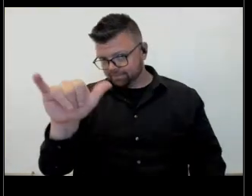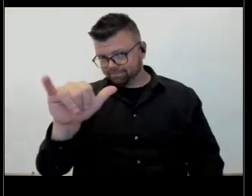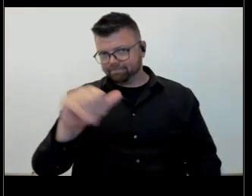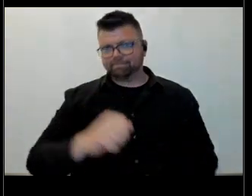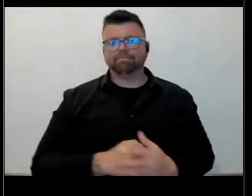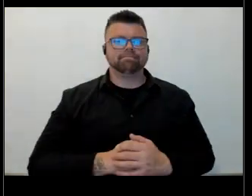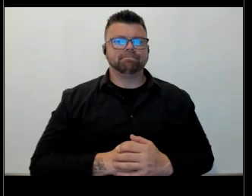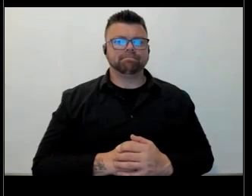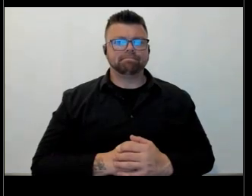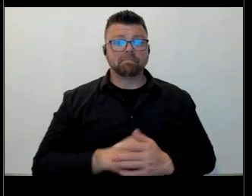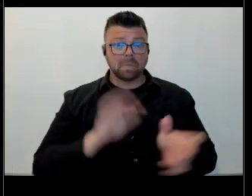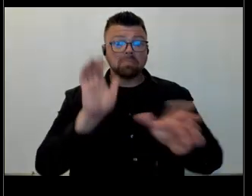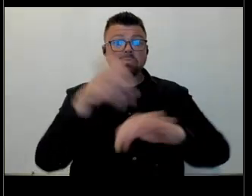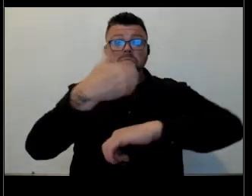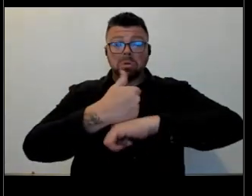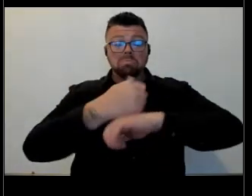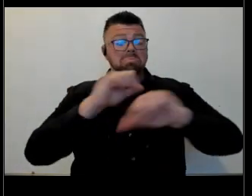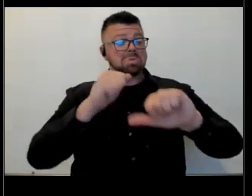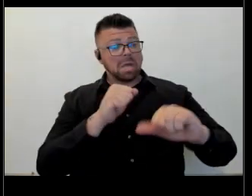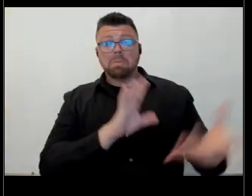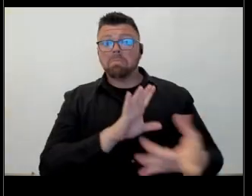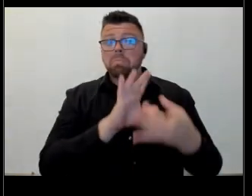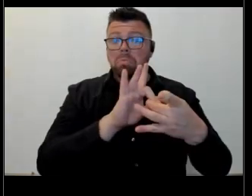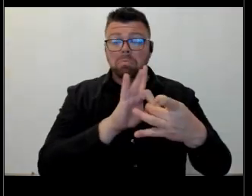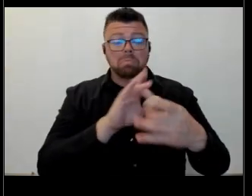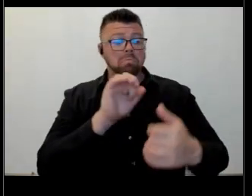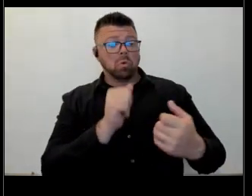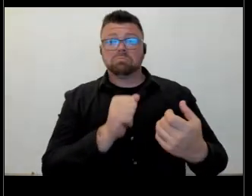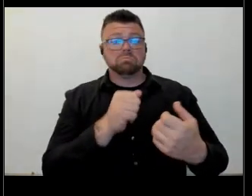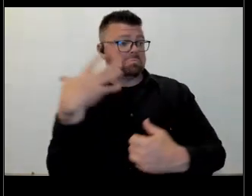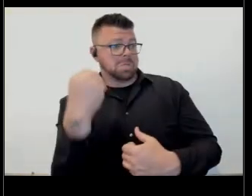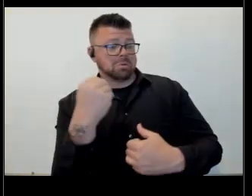that may be outside the covered building